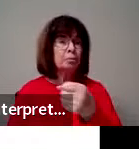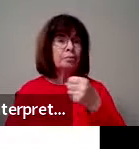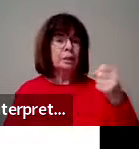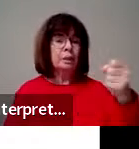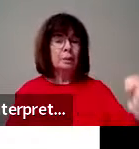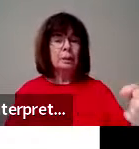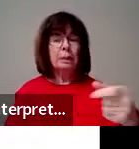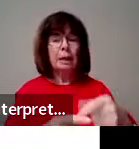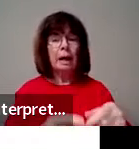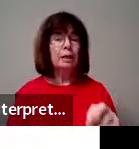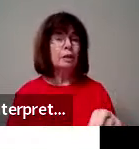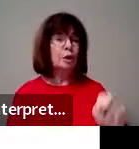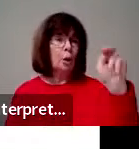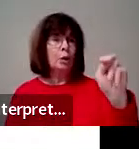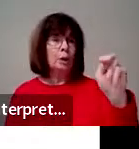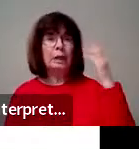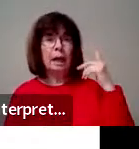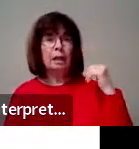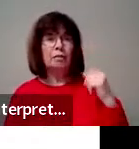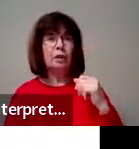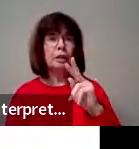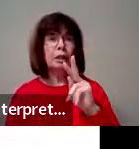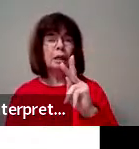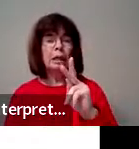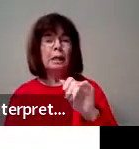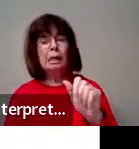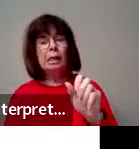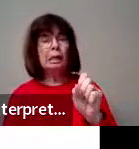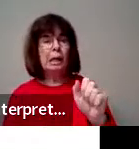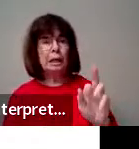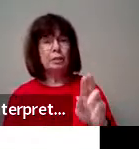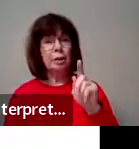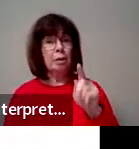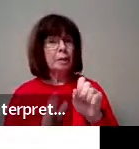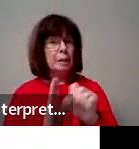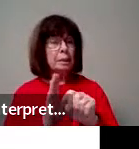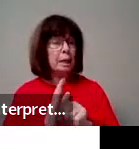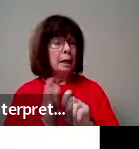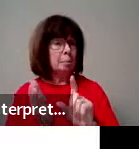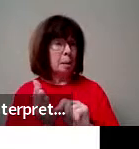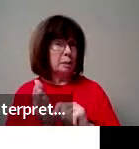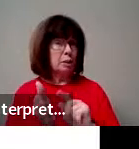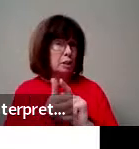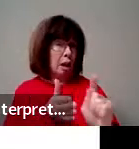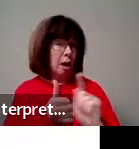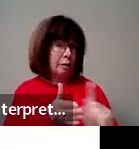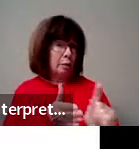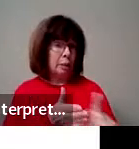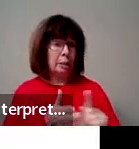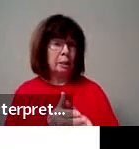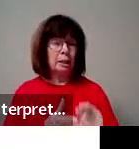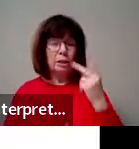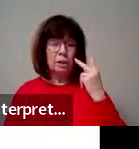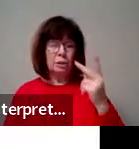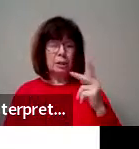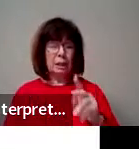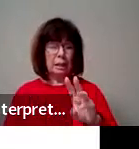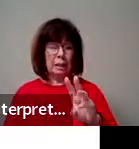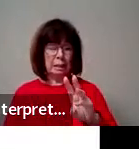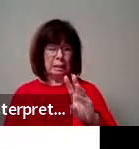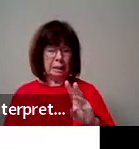Kaiser facilities. The state publishes this data weekly. What you're seeing here is 6 seasons worth